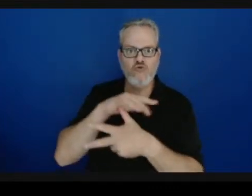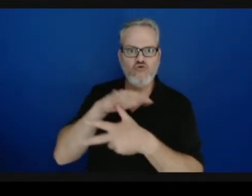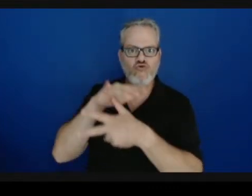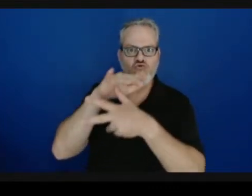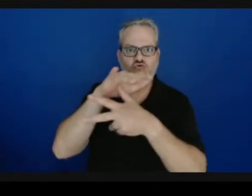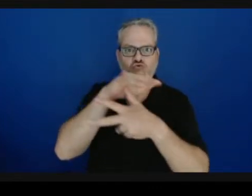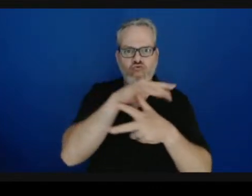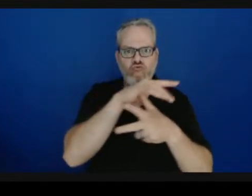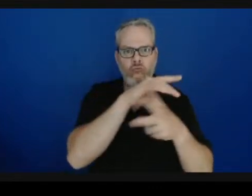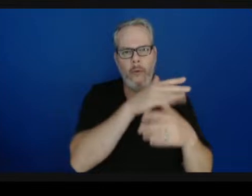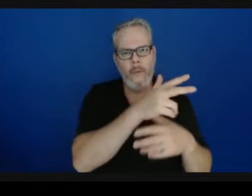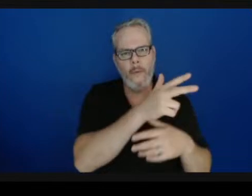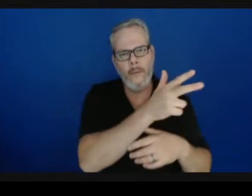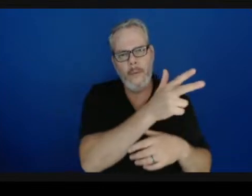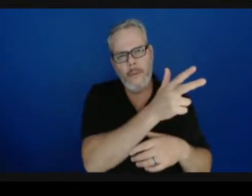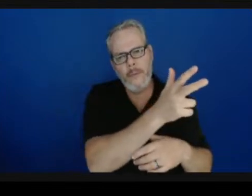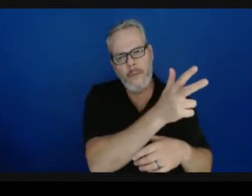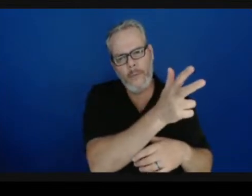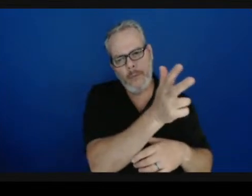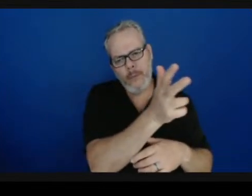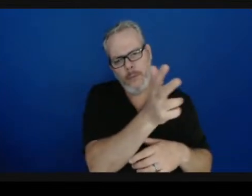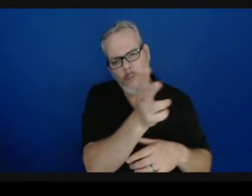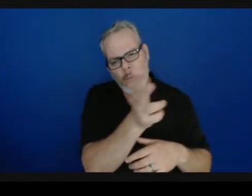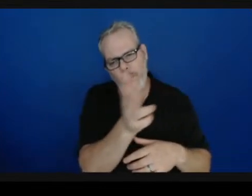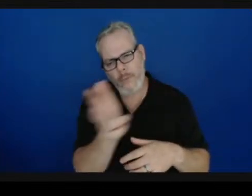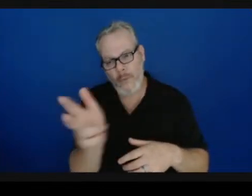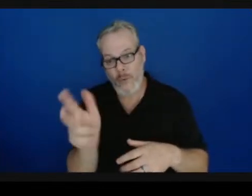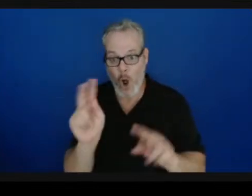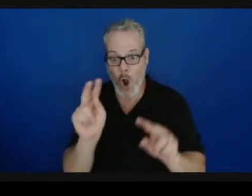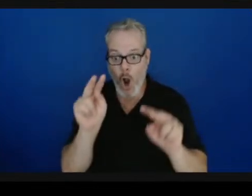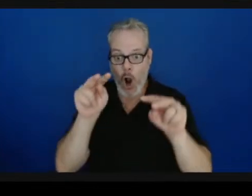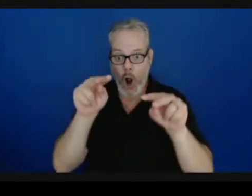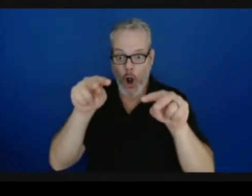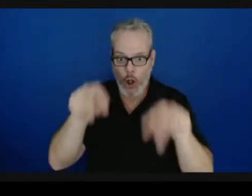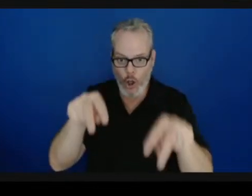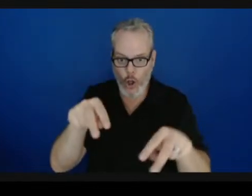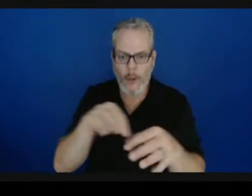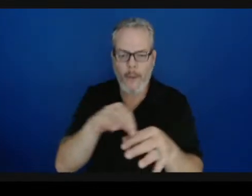can come forward a little bit to check out this spot of fume.